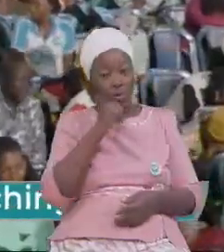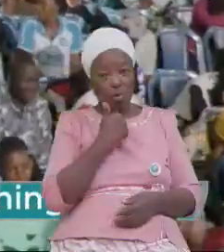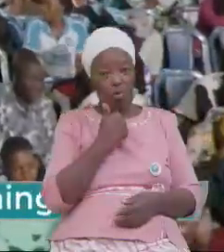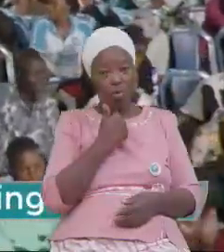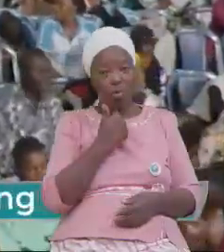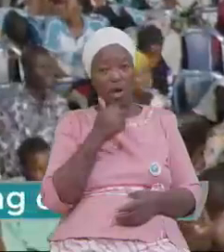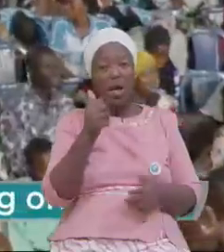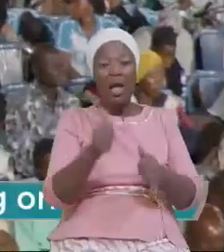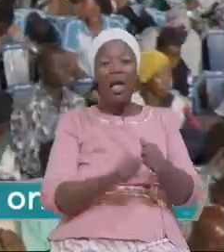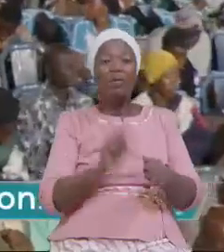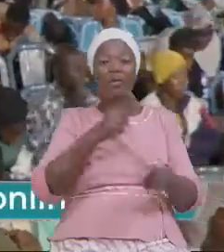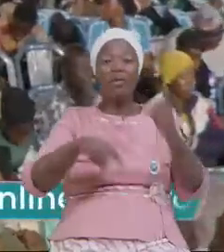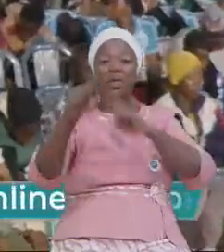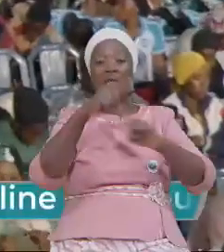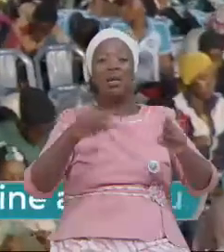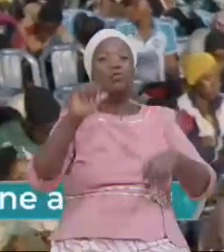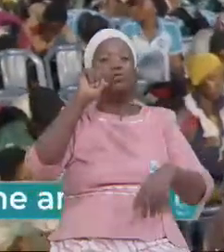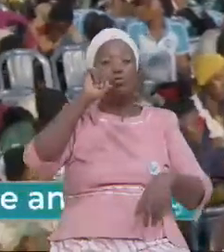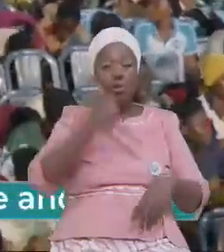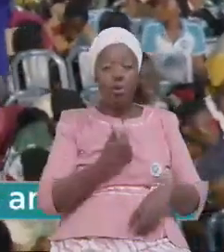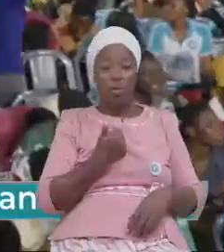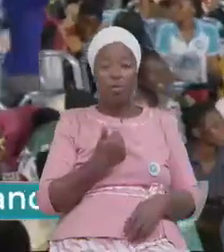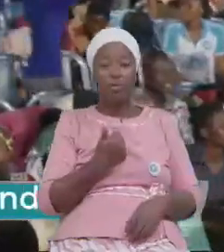everybody say tomorrow.